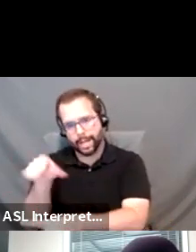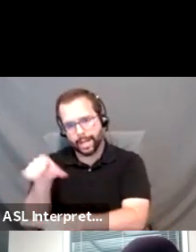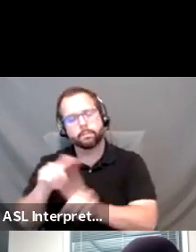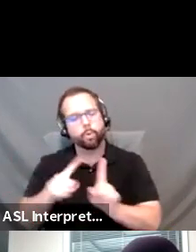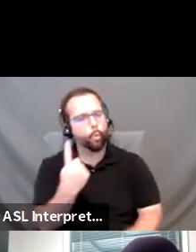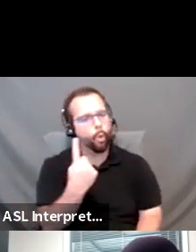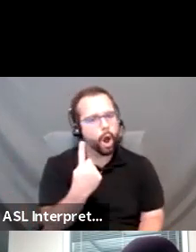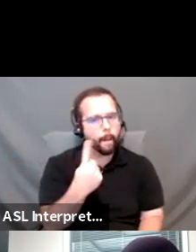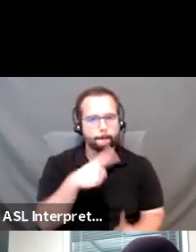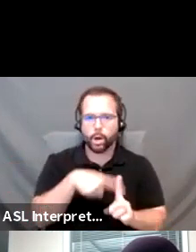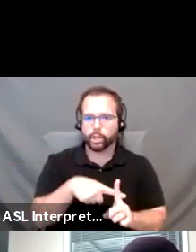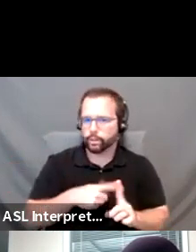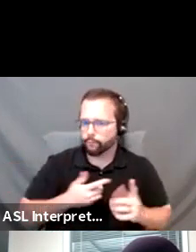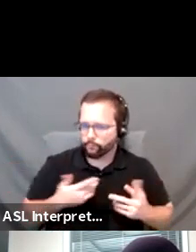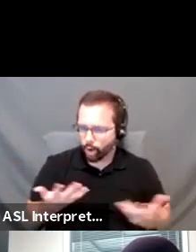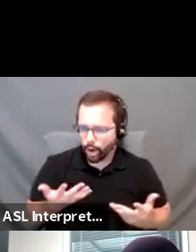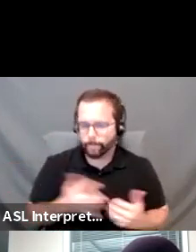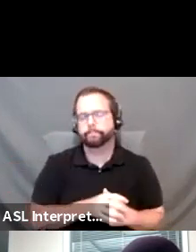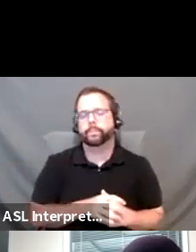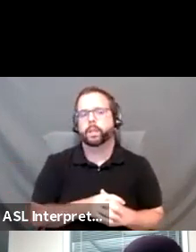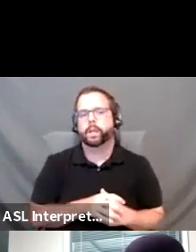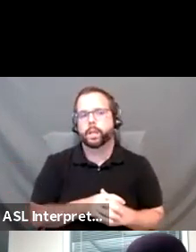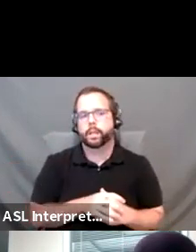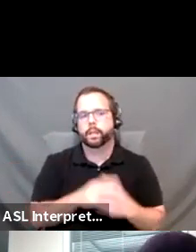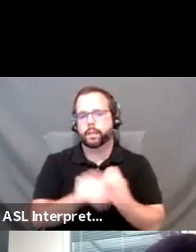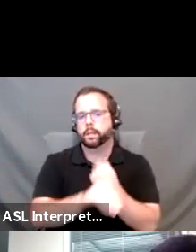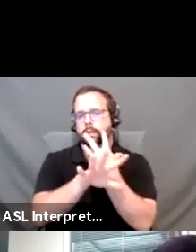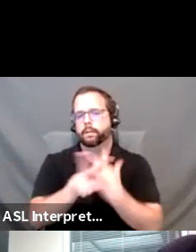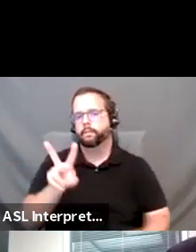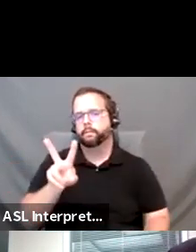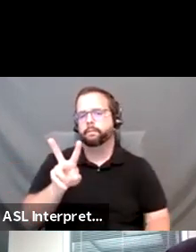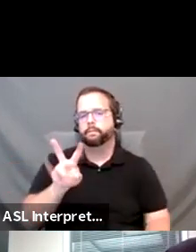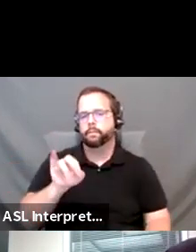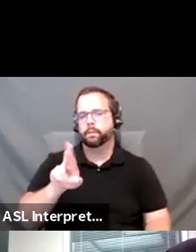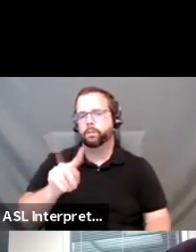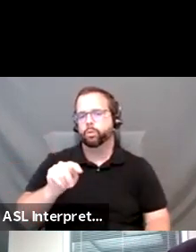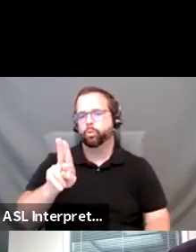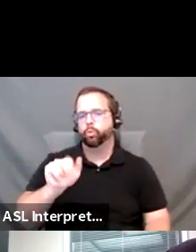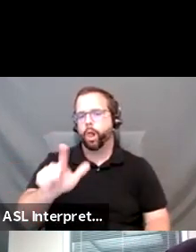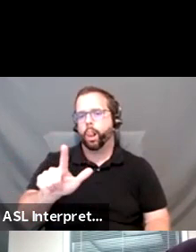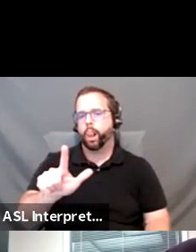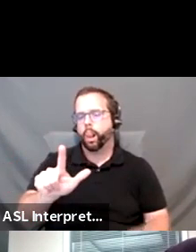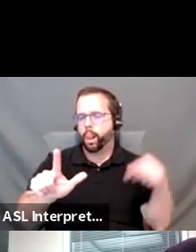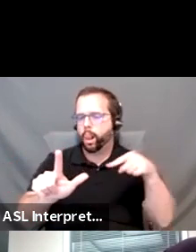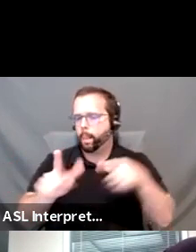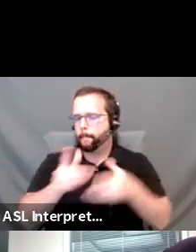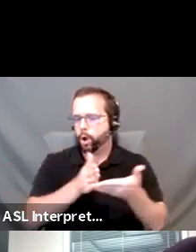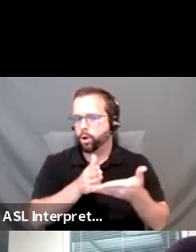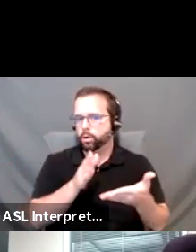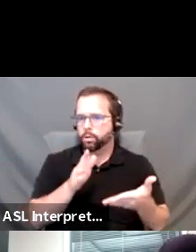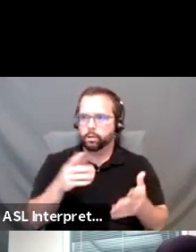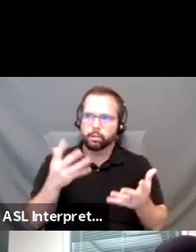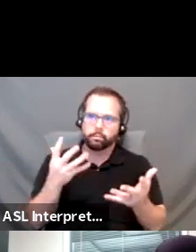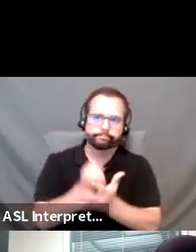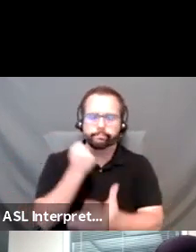it is the virtual portion, kind of like what we're doing now, utilizing Zoom, Microsoft